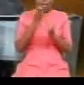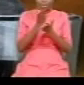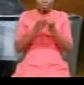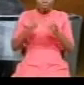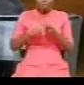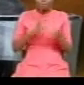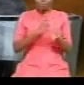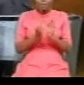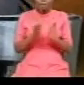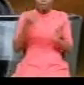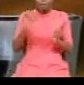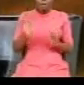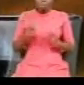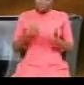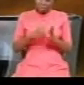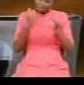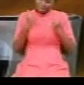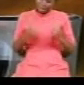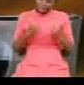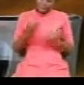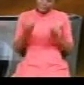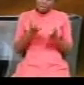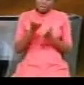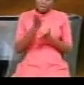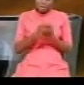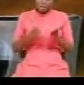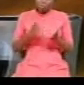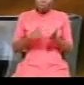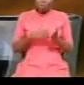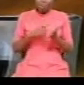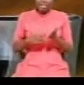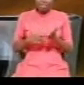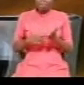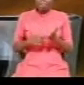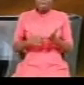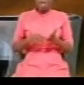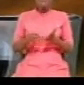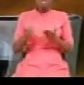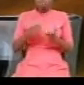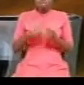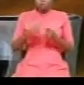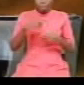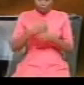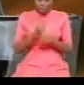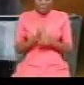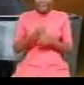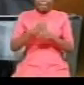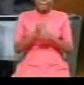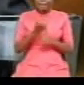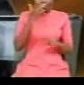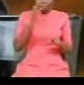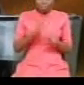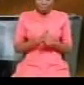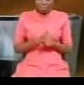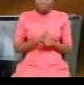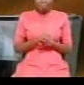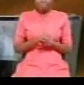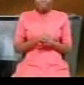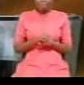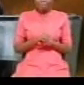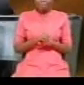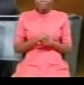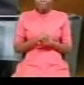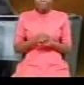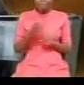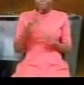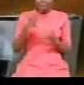now. If there's something to correct, do it now. Restitution to make a promise, and immediately, promptly.